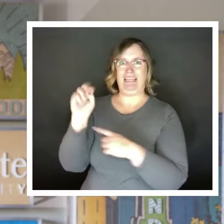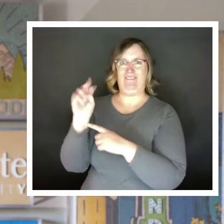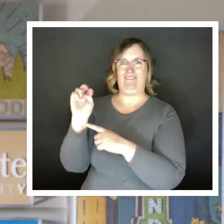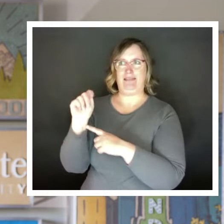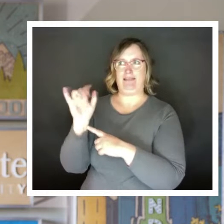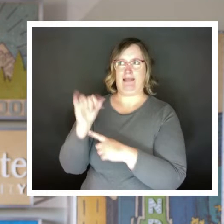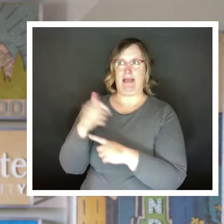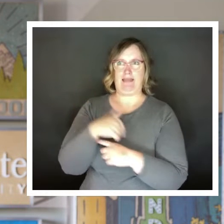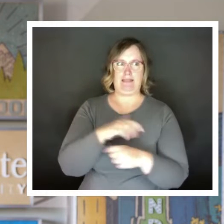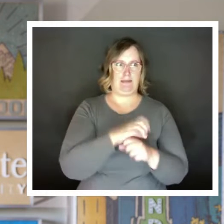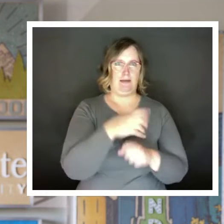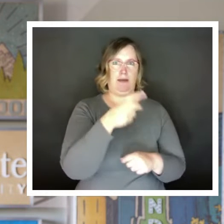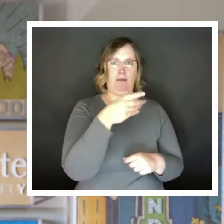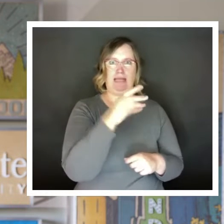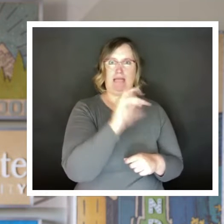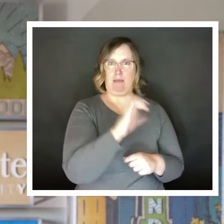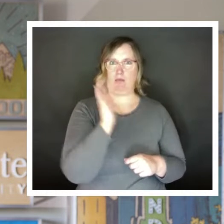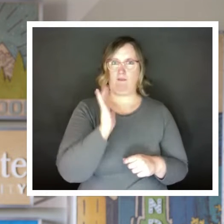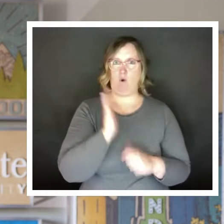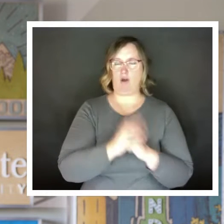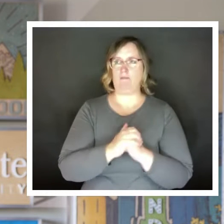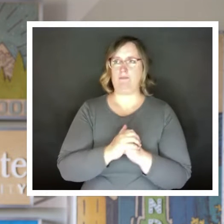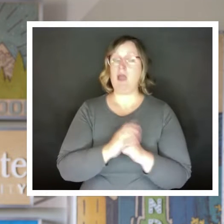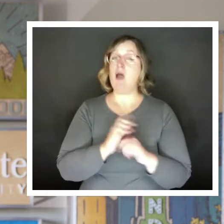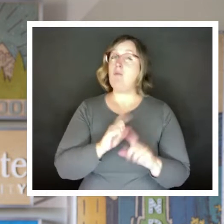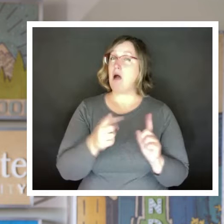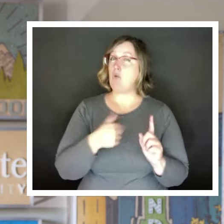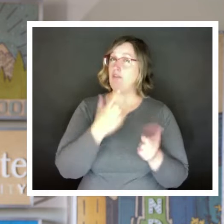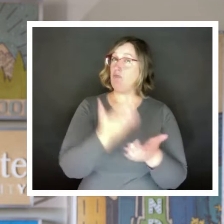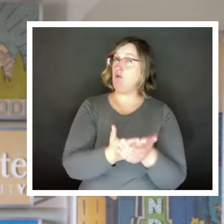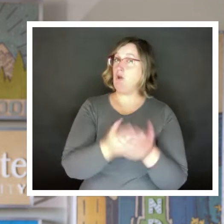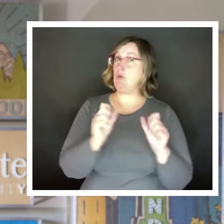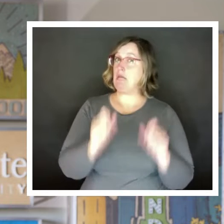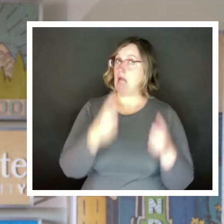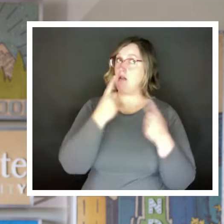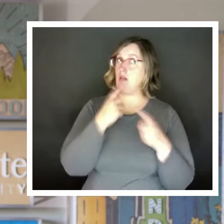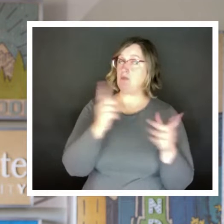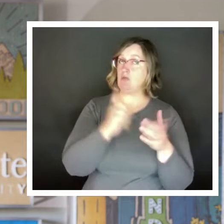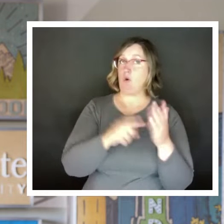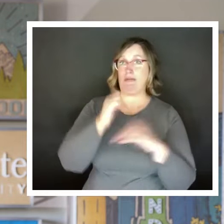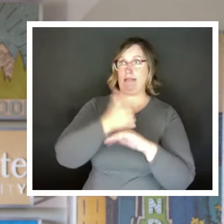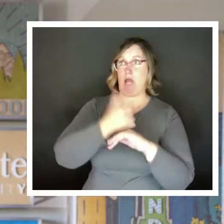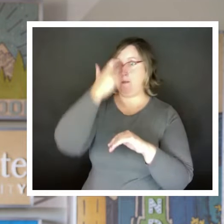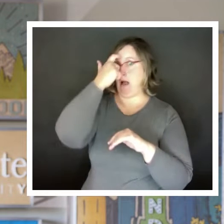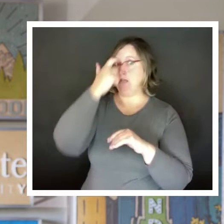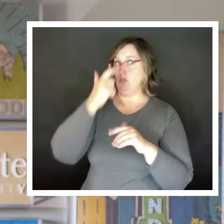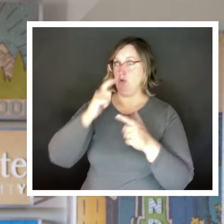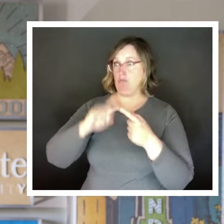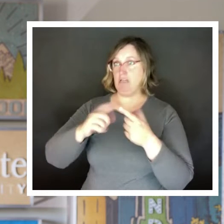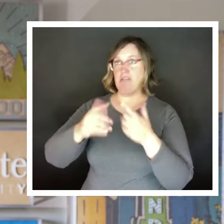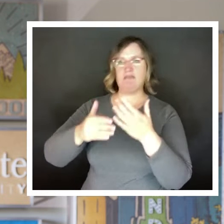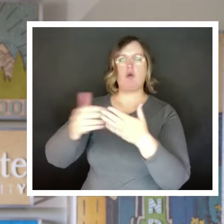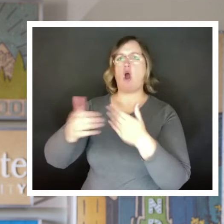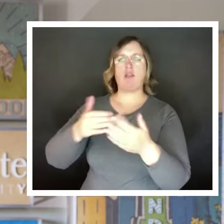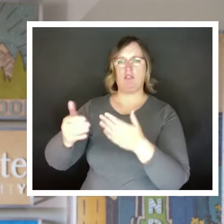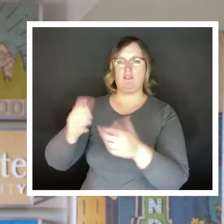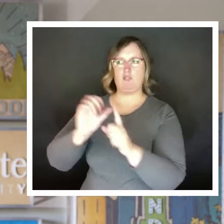before. However, we have proven that we can accomplish what we set our minds to, regardless of